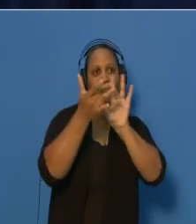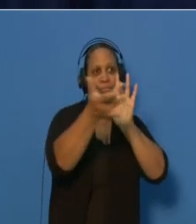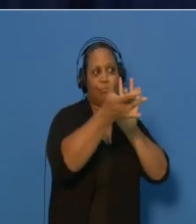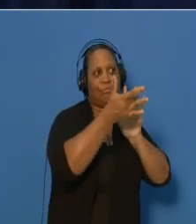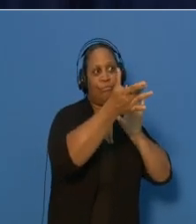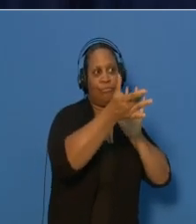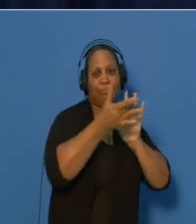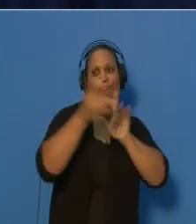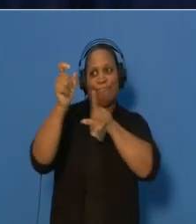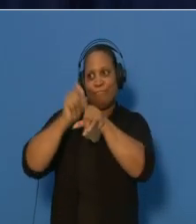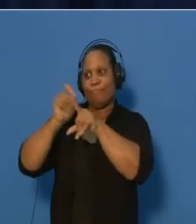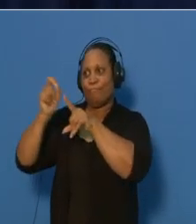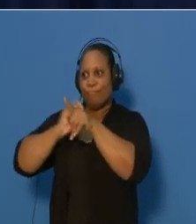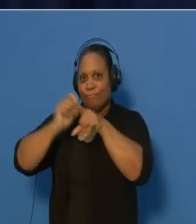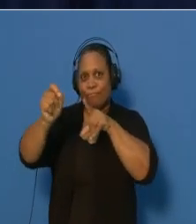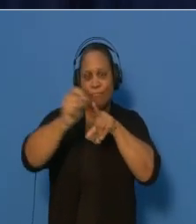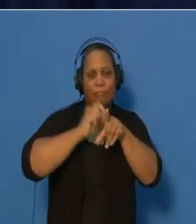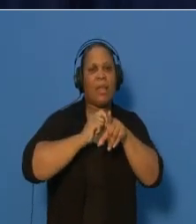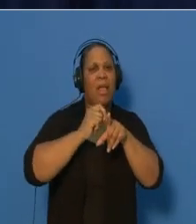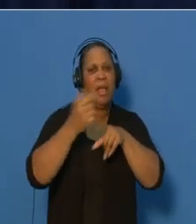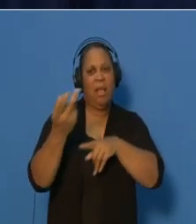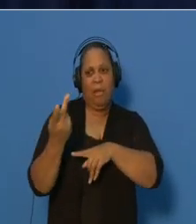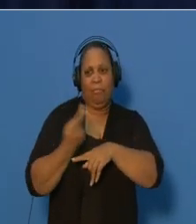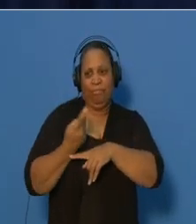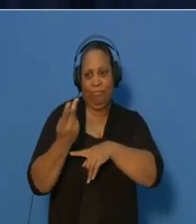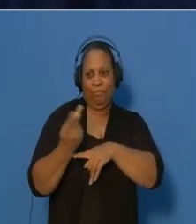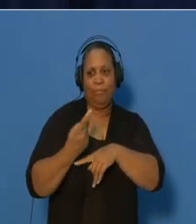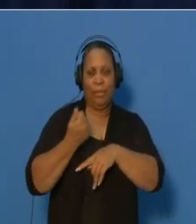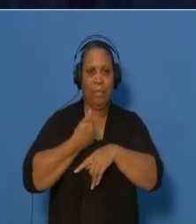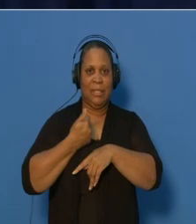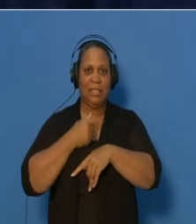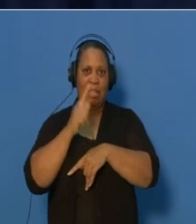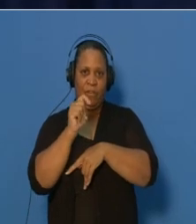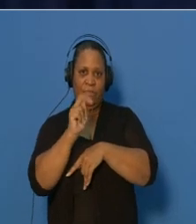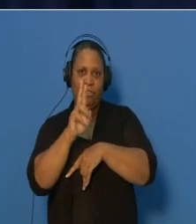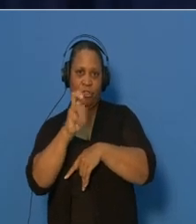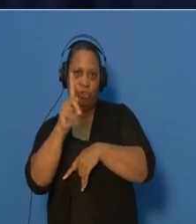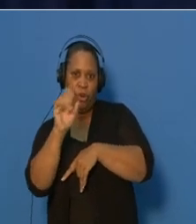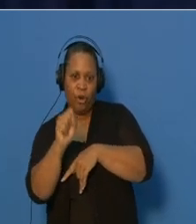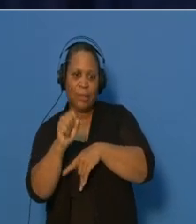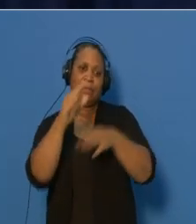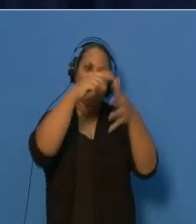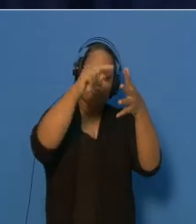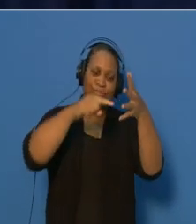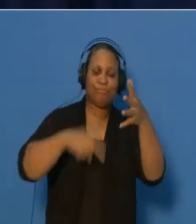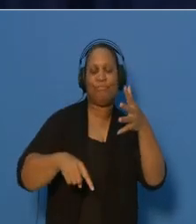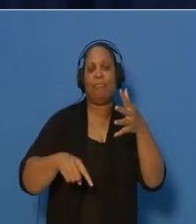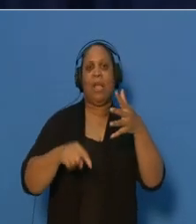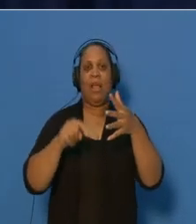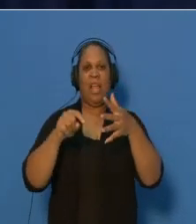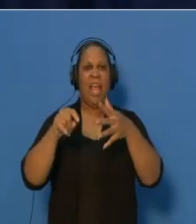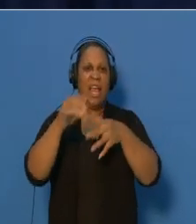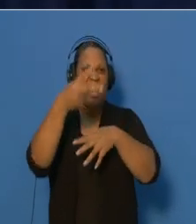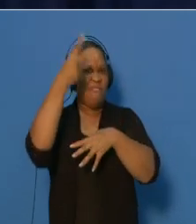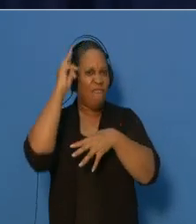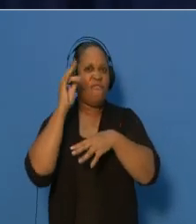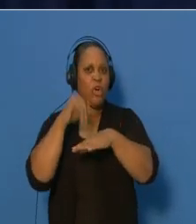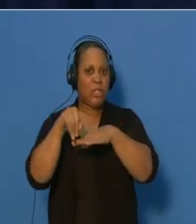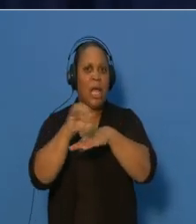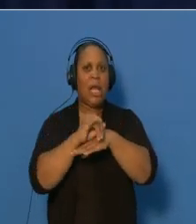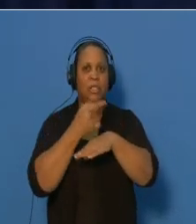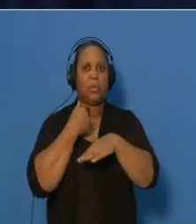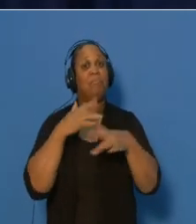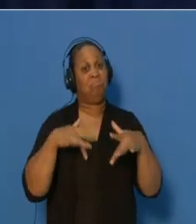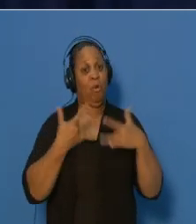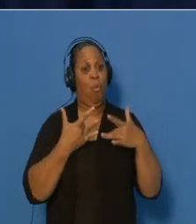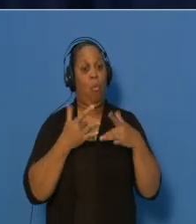fact is that between himself, myself, the Premier of the Turks and Caicos, the Premier of the British Virgin Islands, we actually, as I said, have a WhatsApp group,